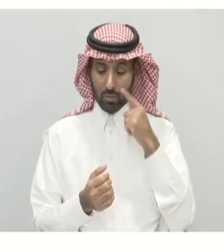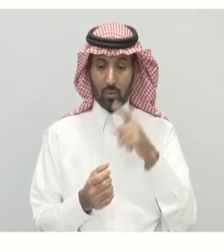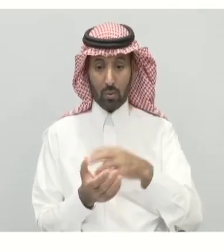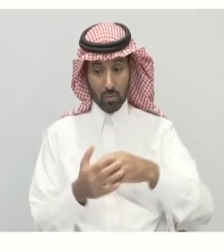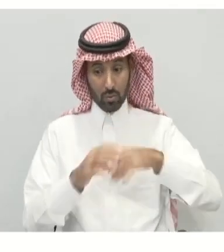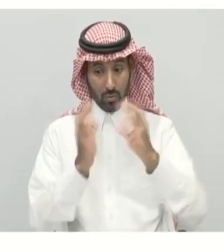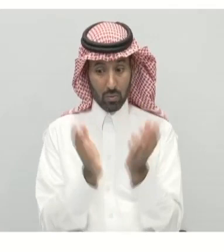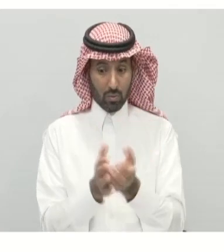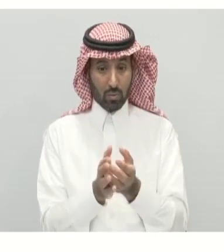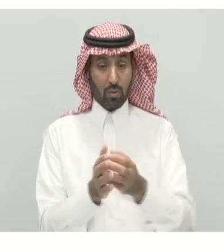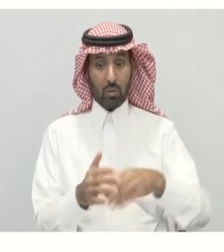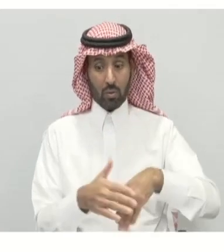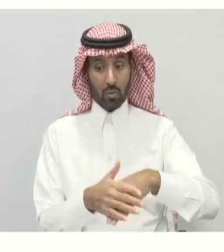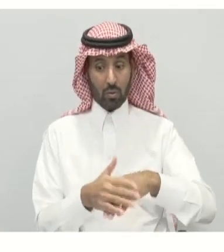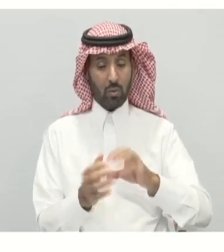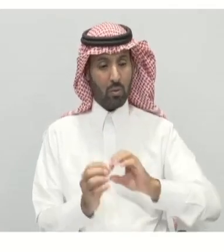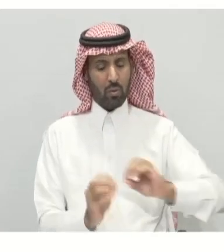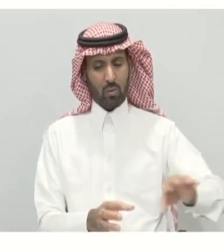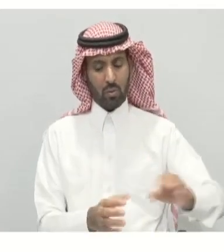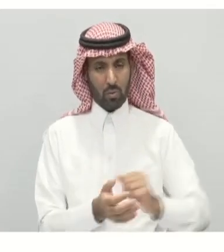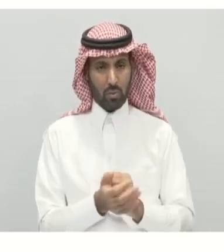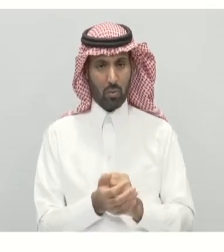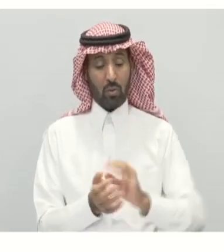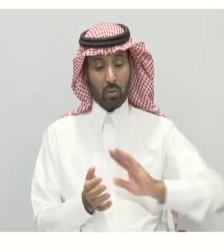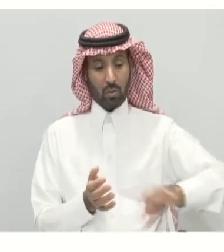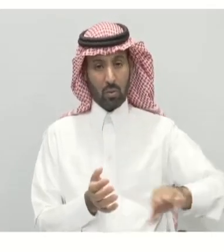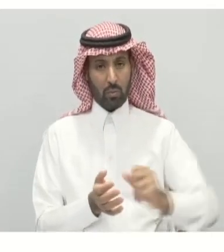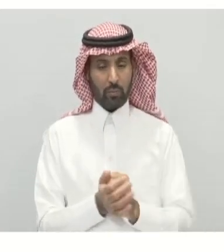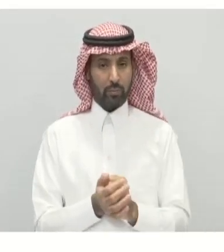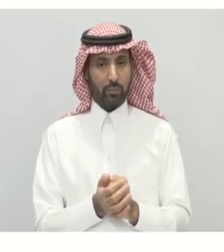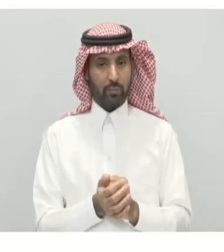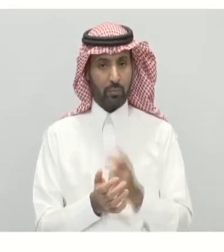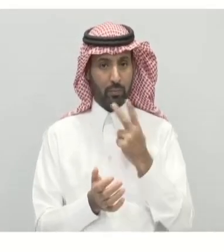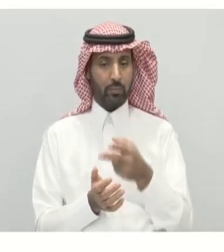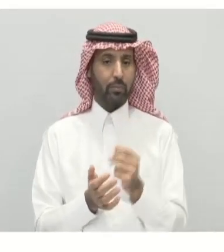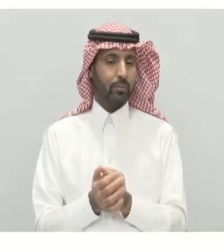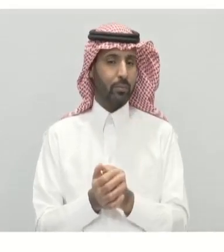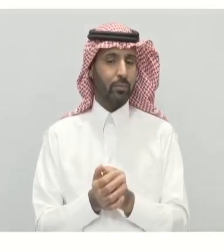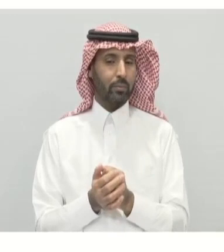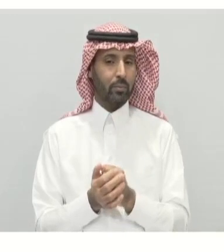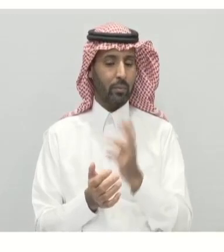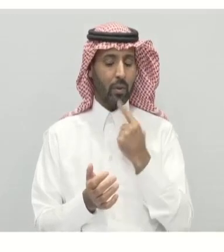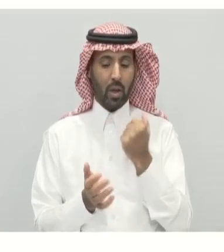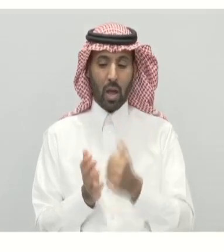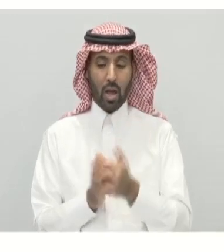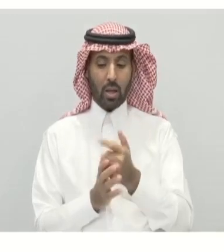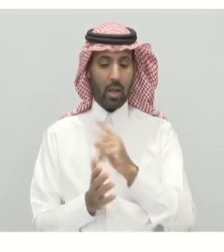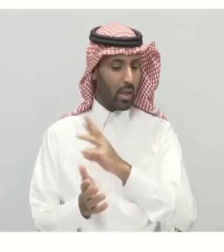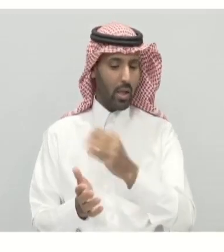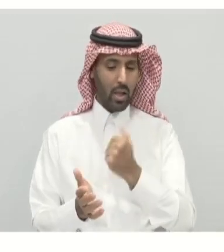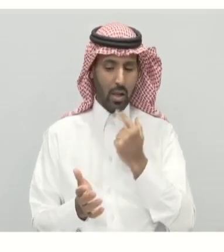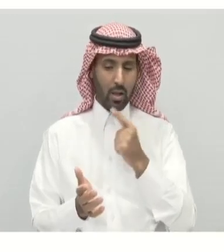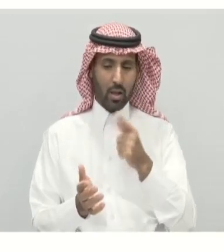footballs. Throw away it. We will use throw it away in here. I can't